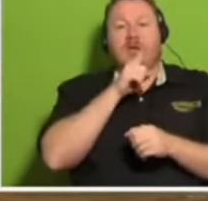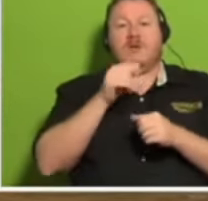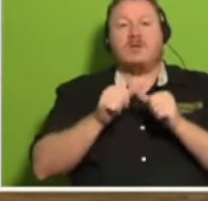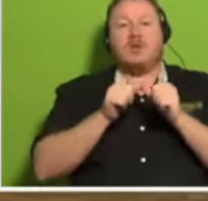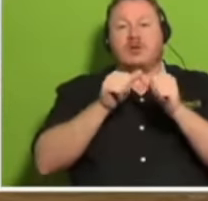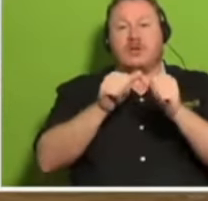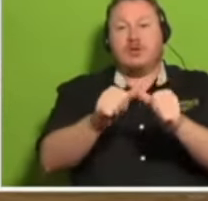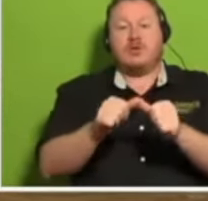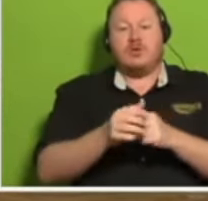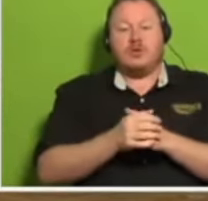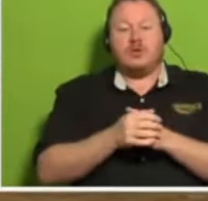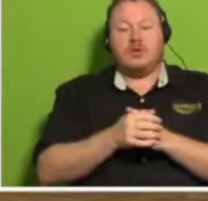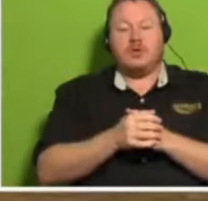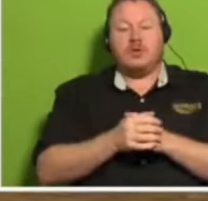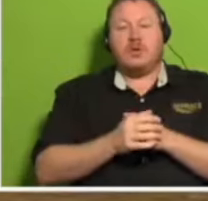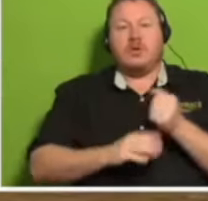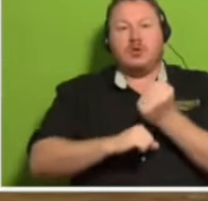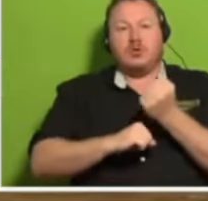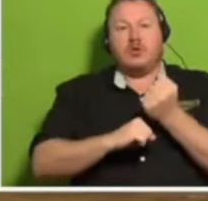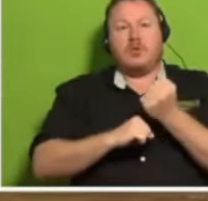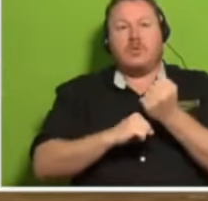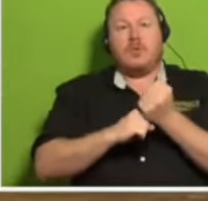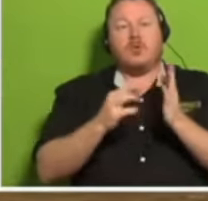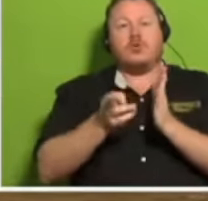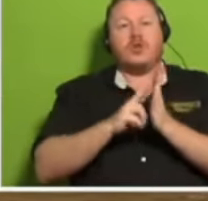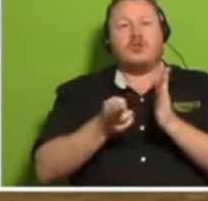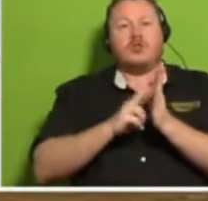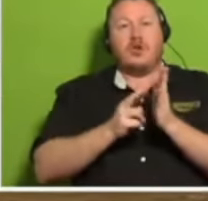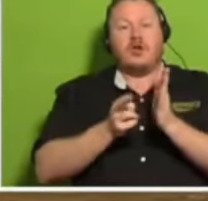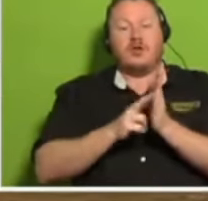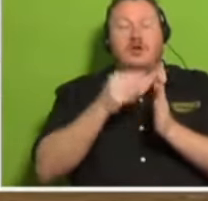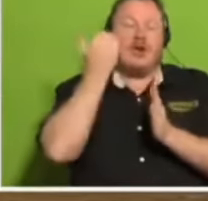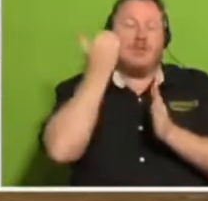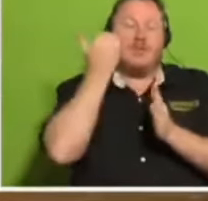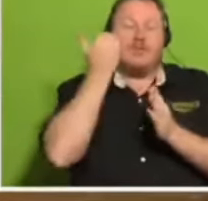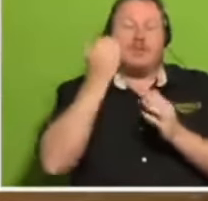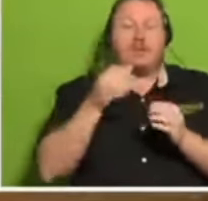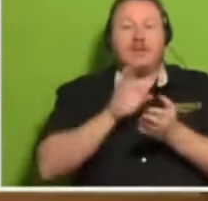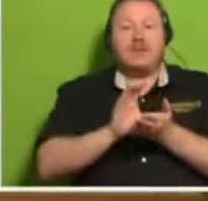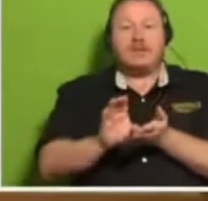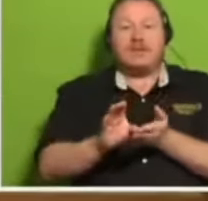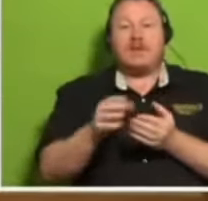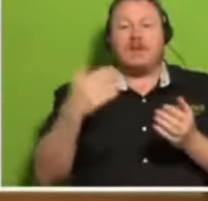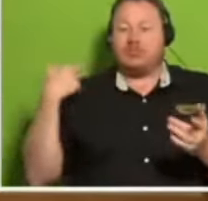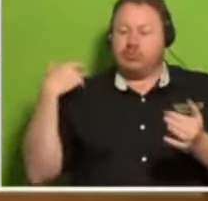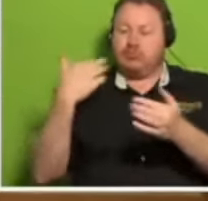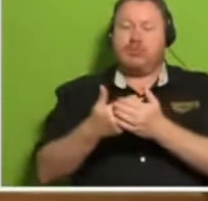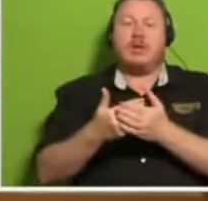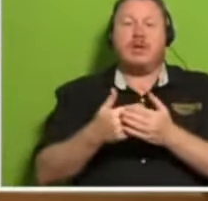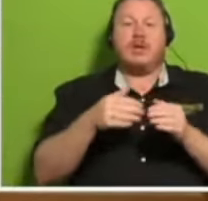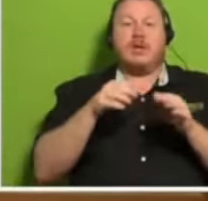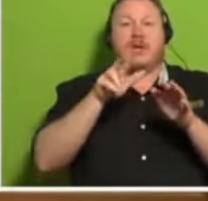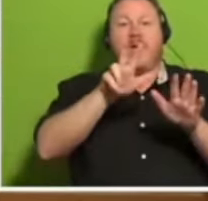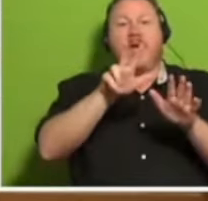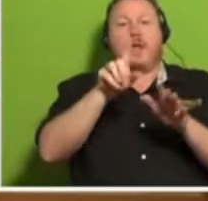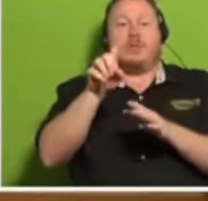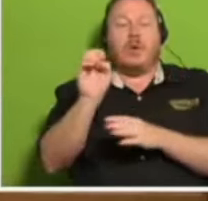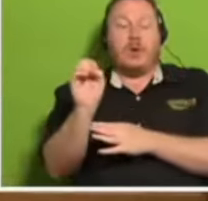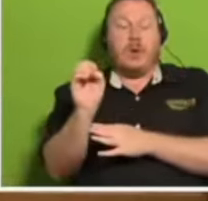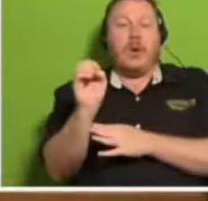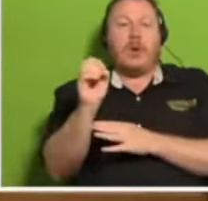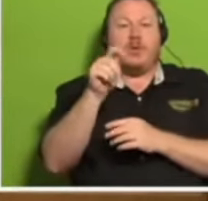are committed to supporting ongoing registrations for government subsidies. To date, 810 analog TV